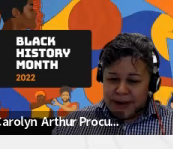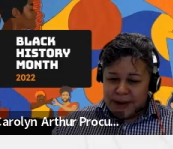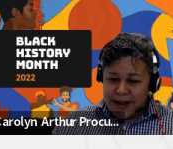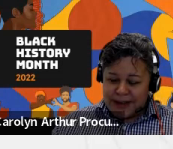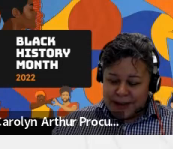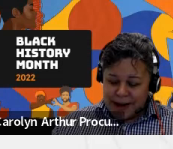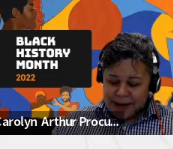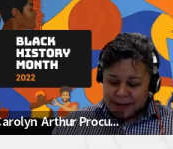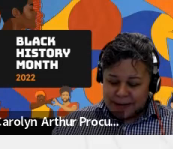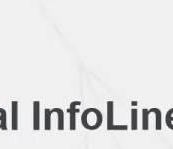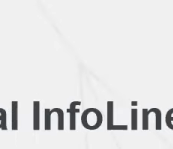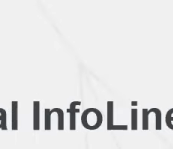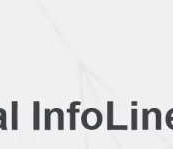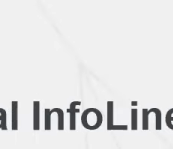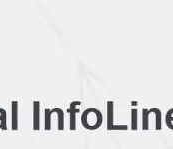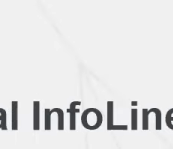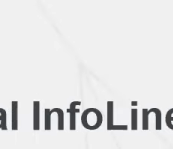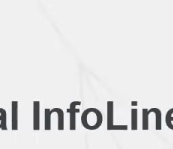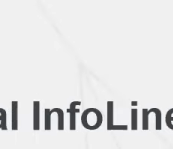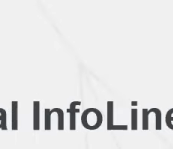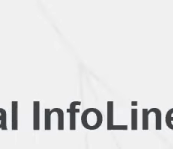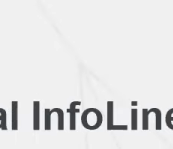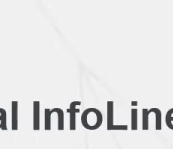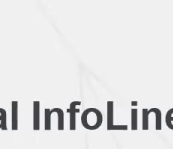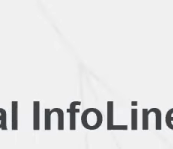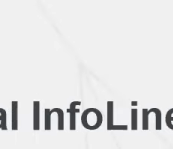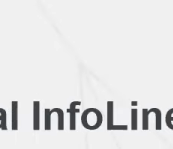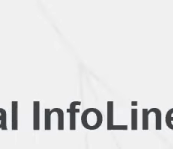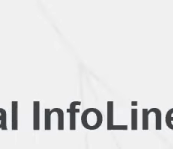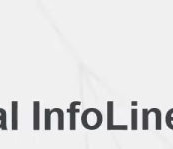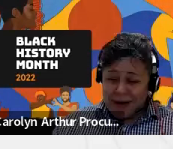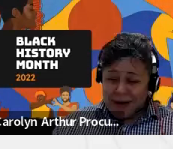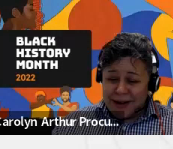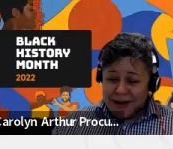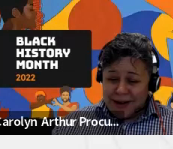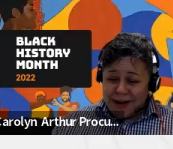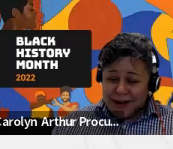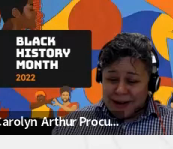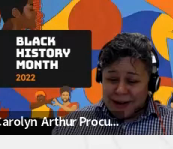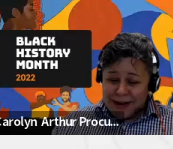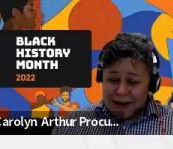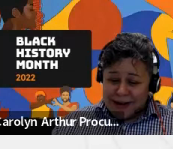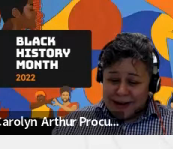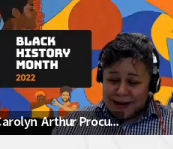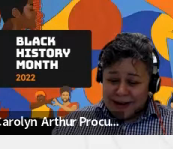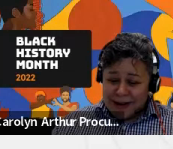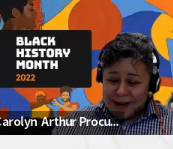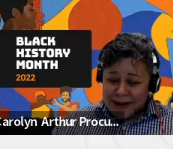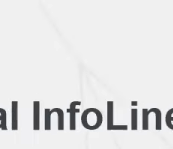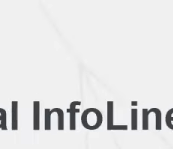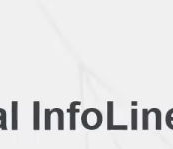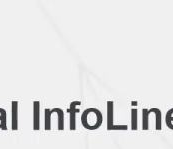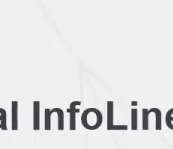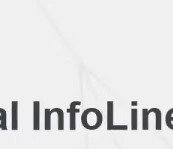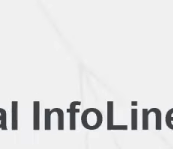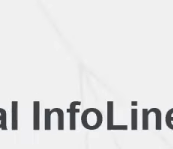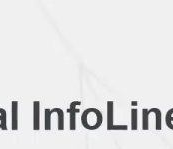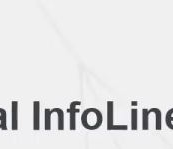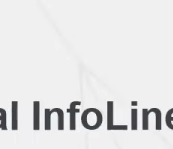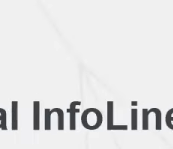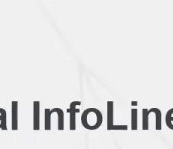Or is that our last slide? Okay, well, that's it. Or we got one more? Nope, just wanted to confirm with you, Carolyn,